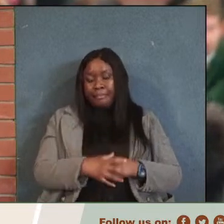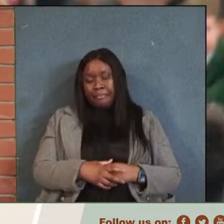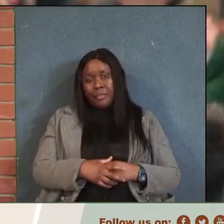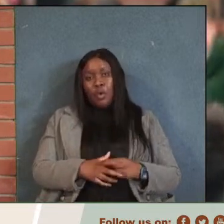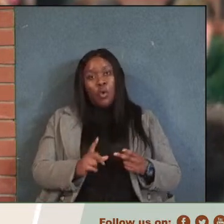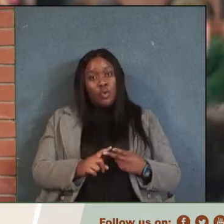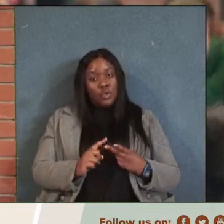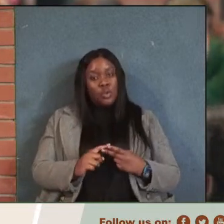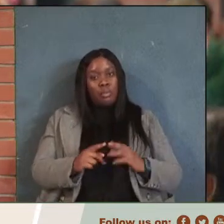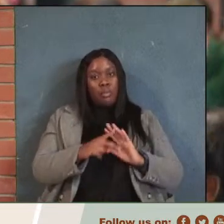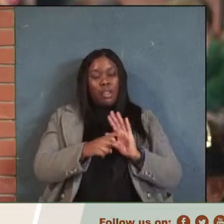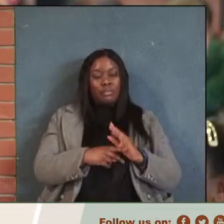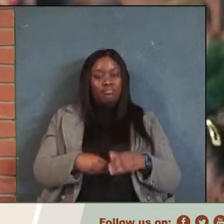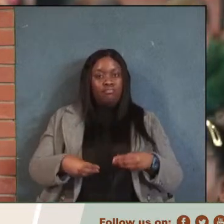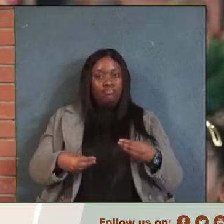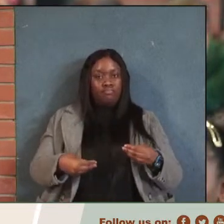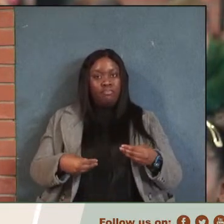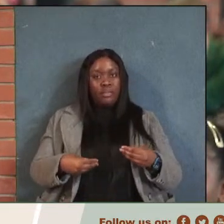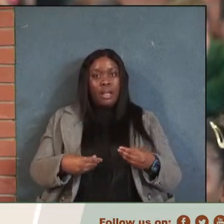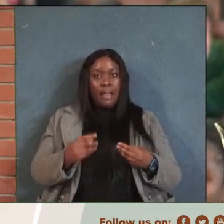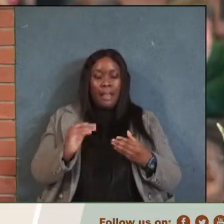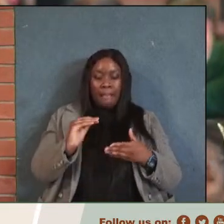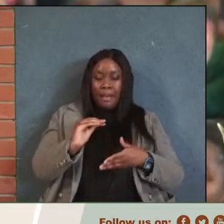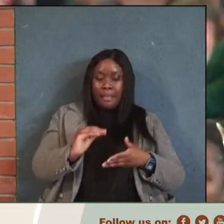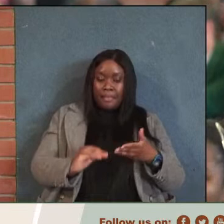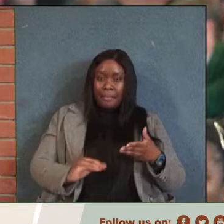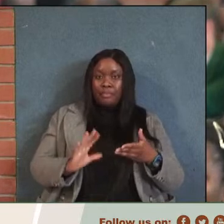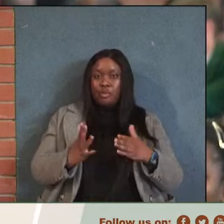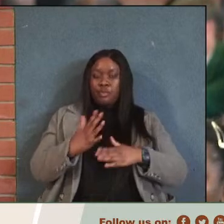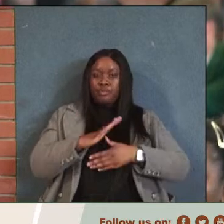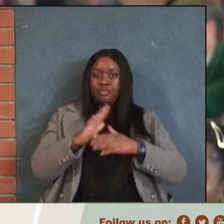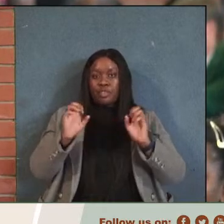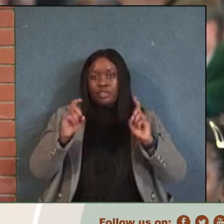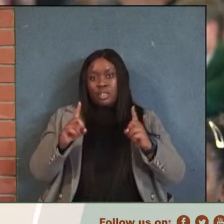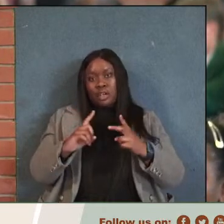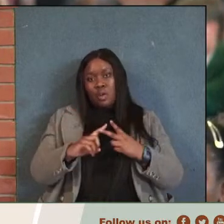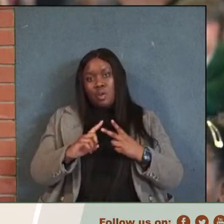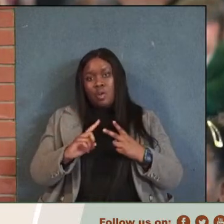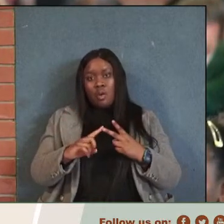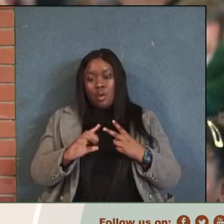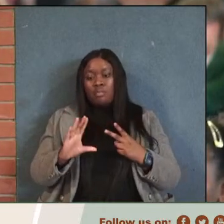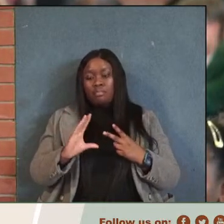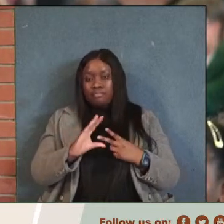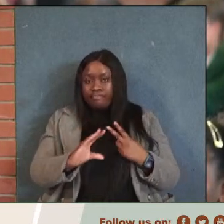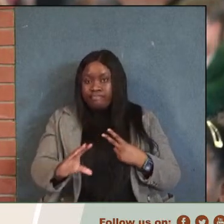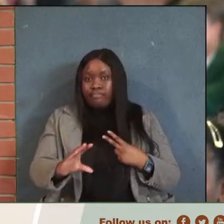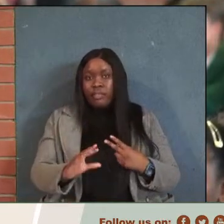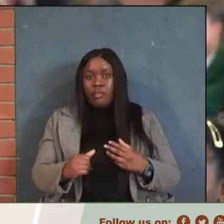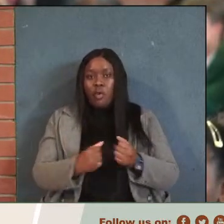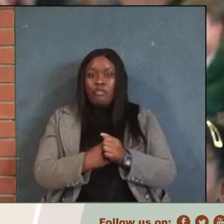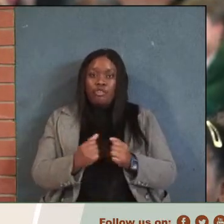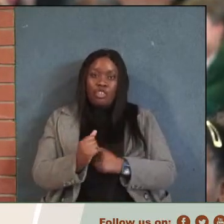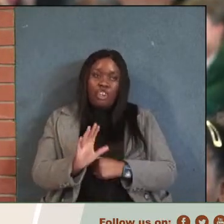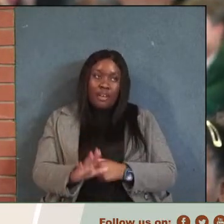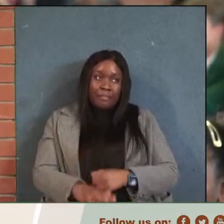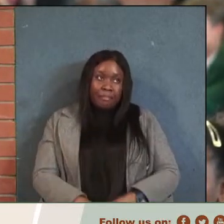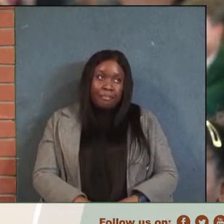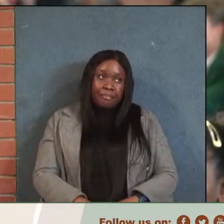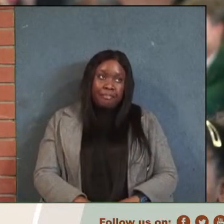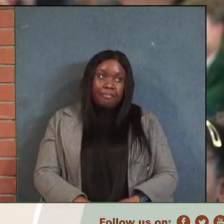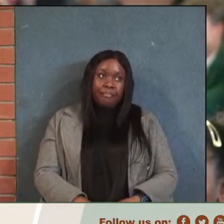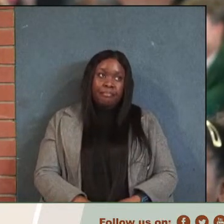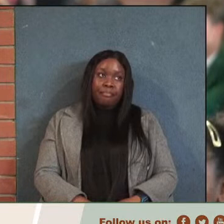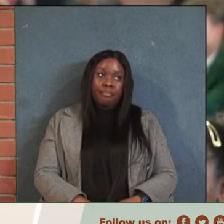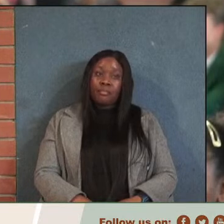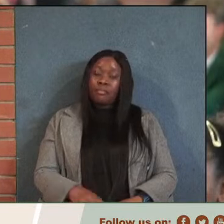that prioritizes education and ensure adequate funding for infrastructure development. We also need to keep the